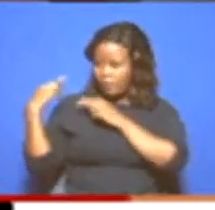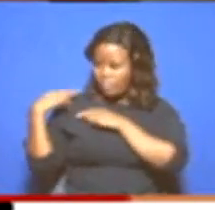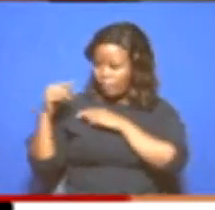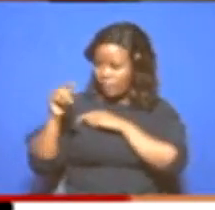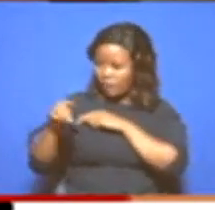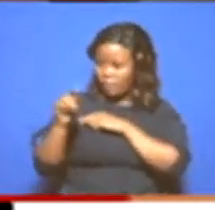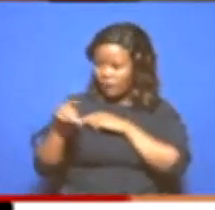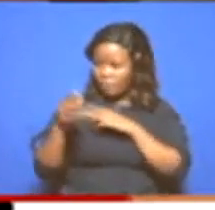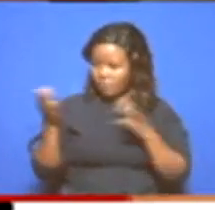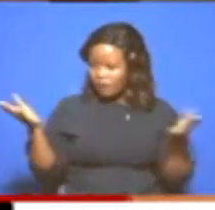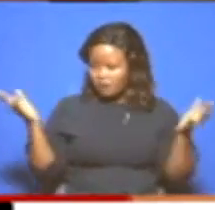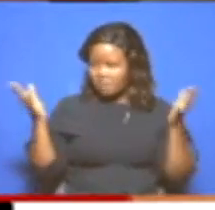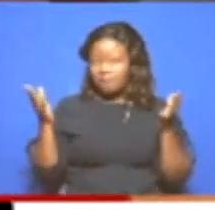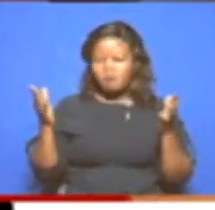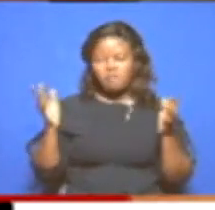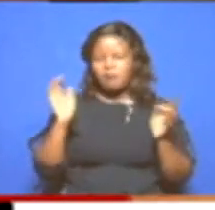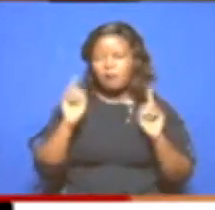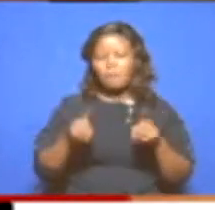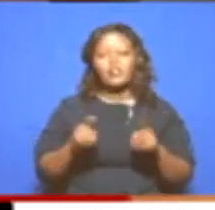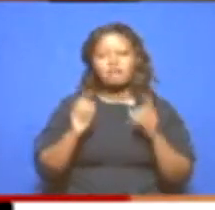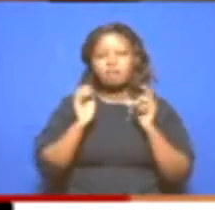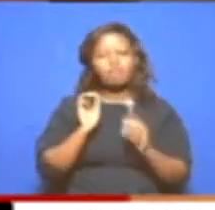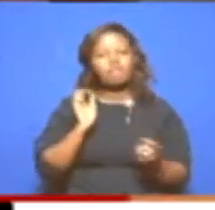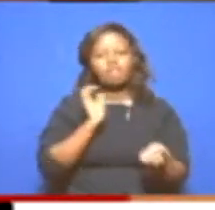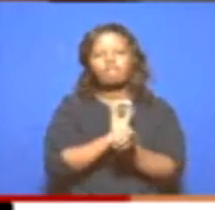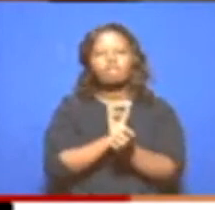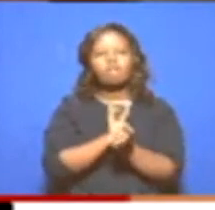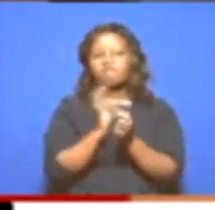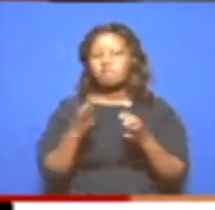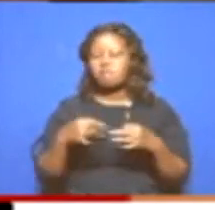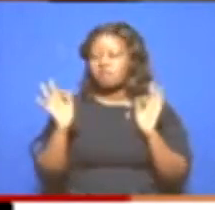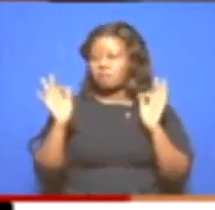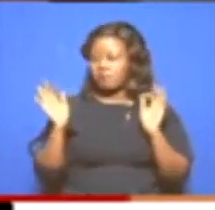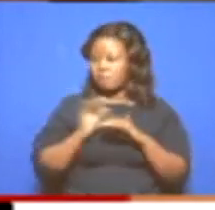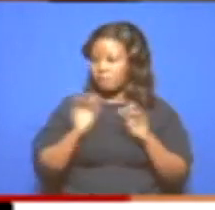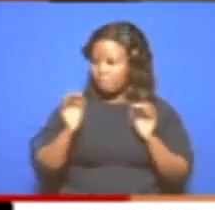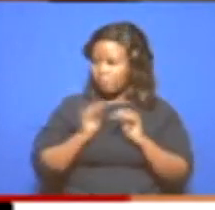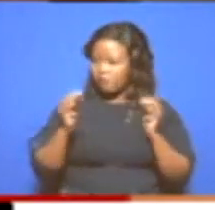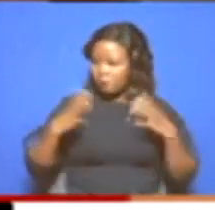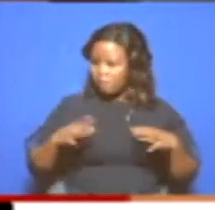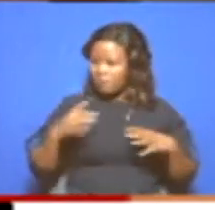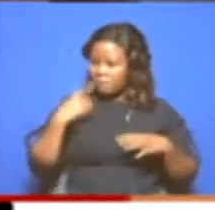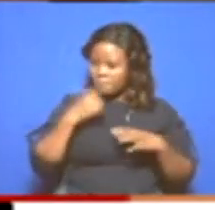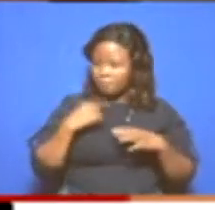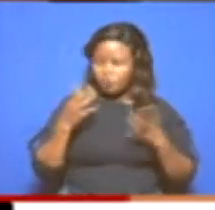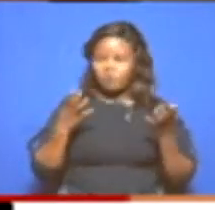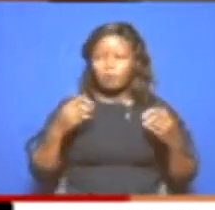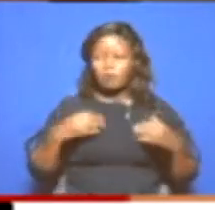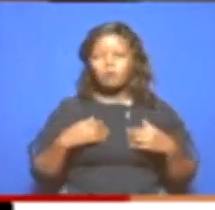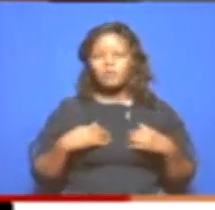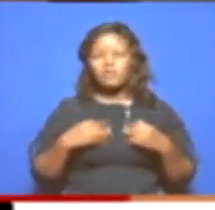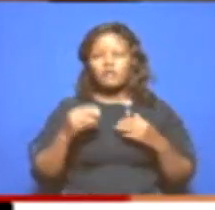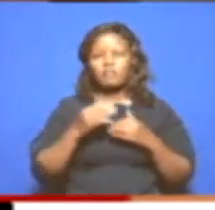not let, do not go scot-free, while those who are protesting against it do get their fair share of justice.